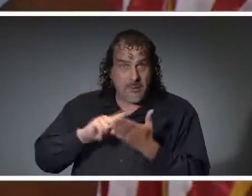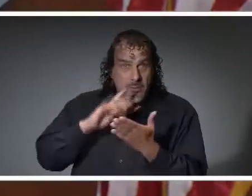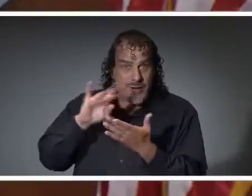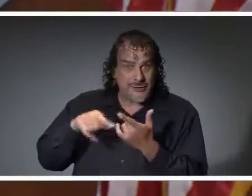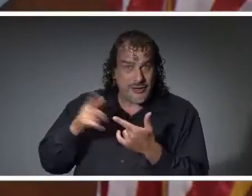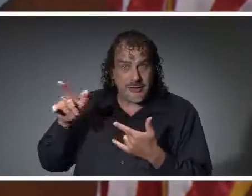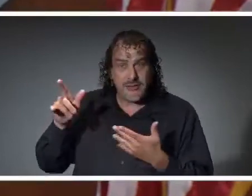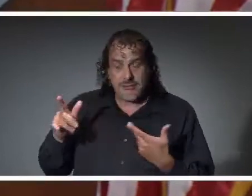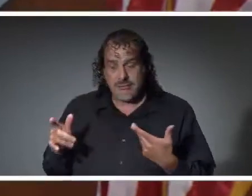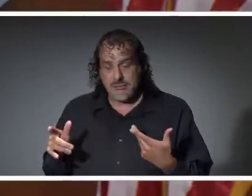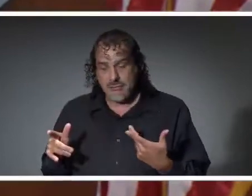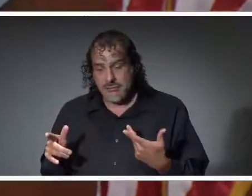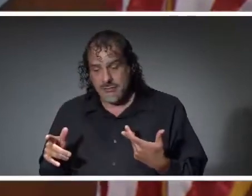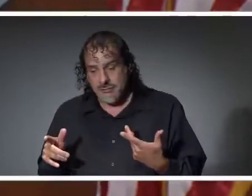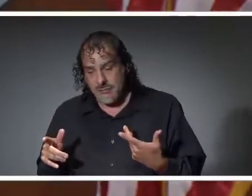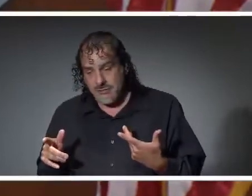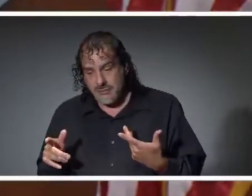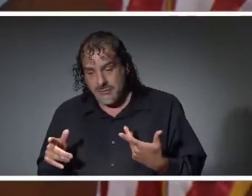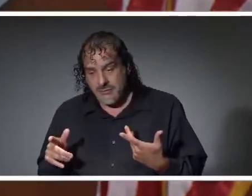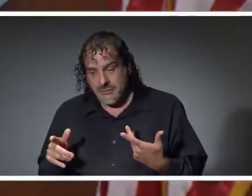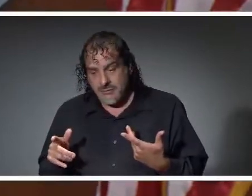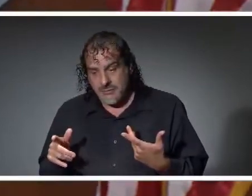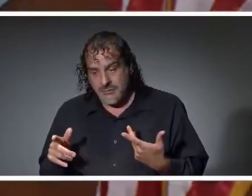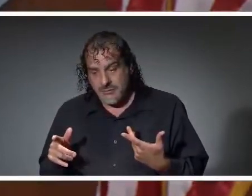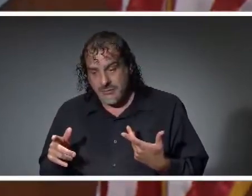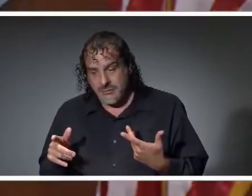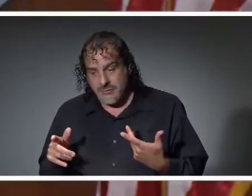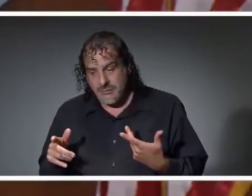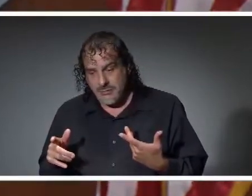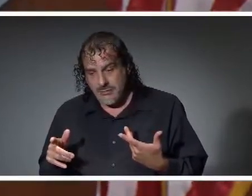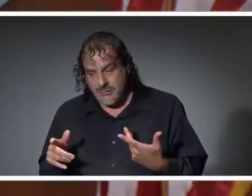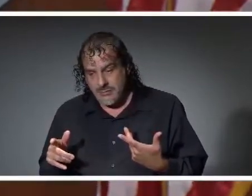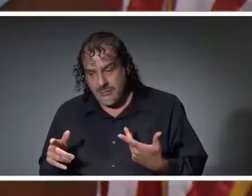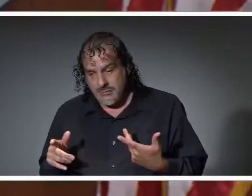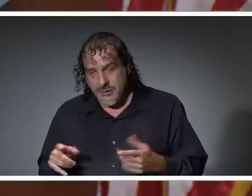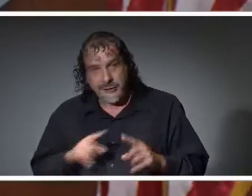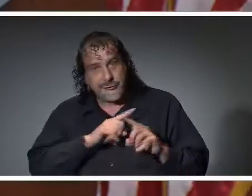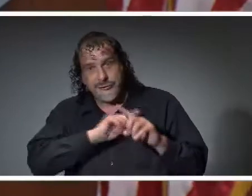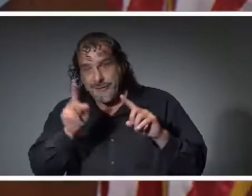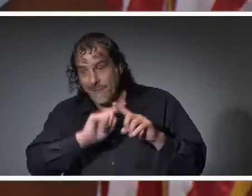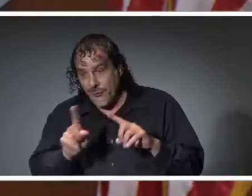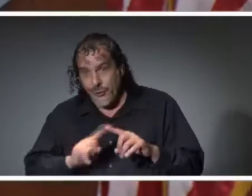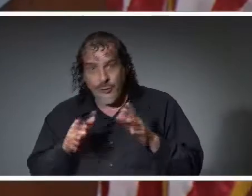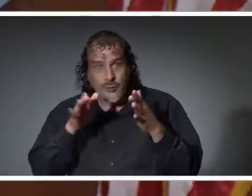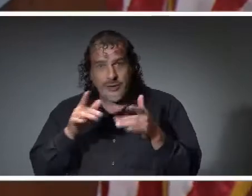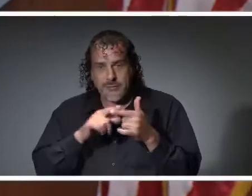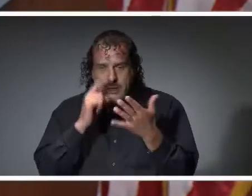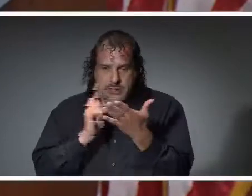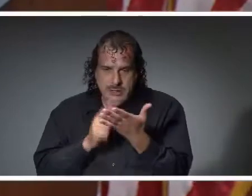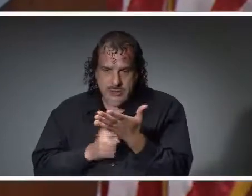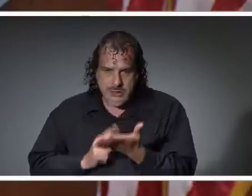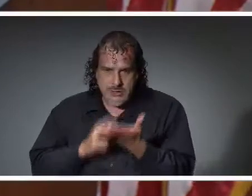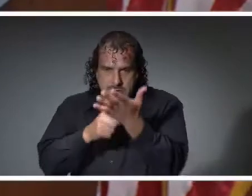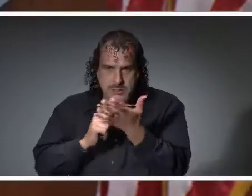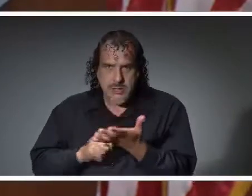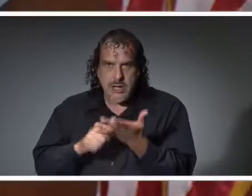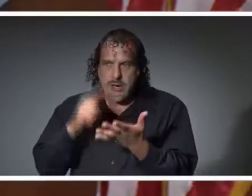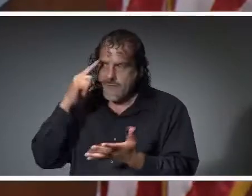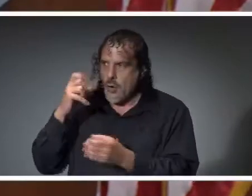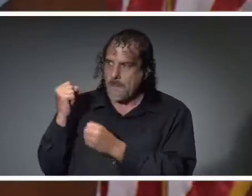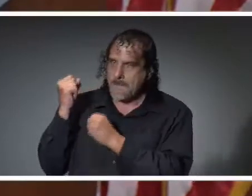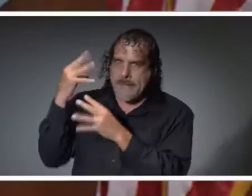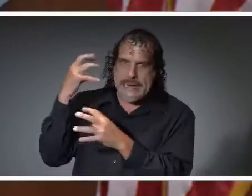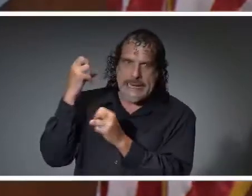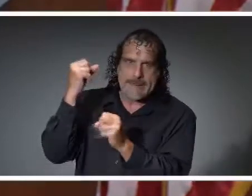been in various forms discussed for years and years and years, and